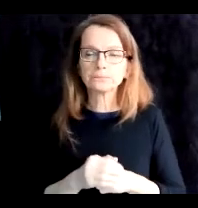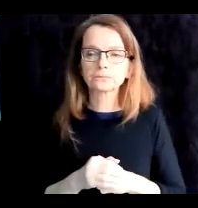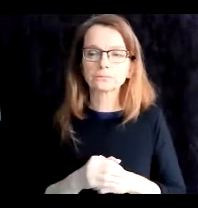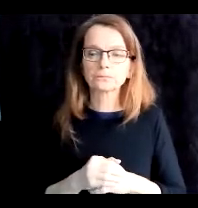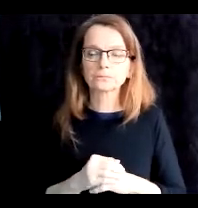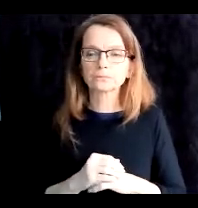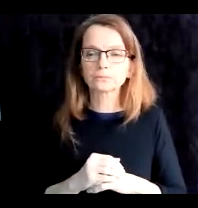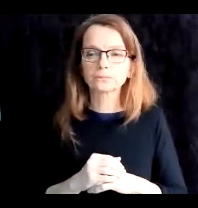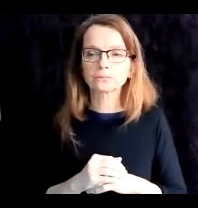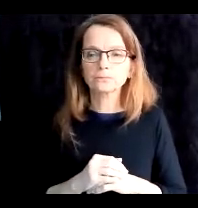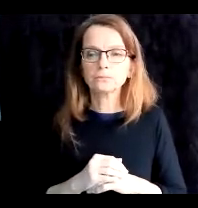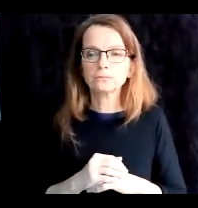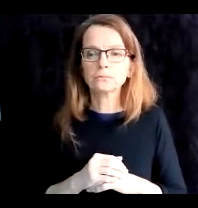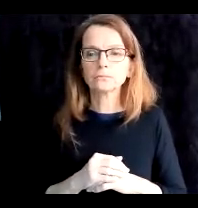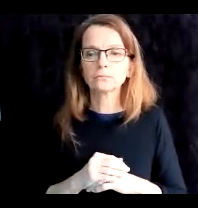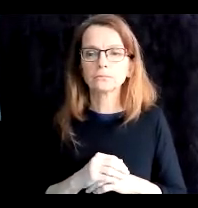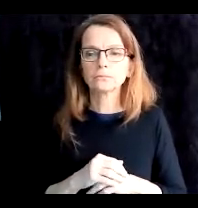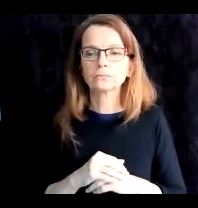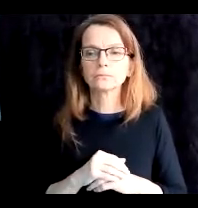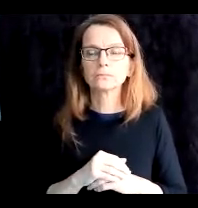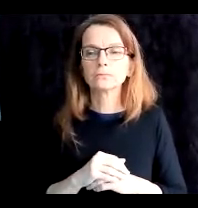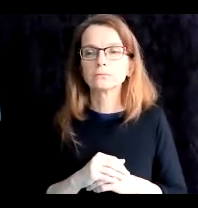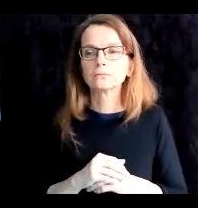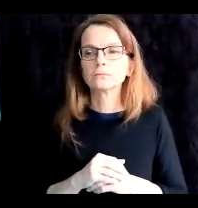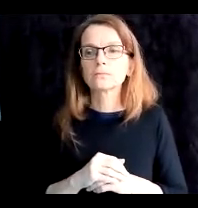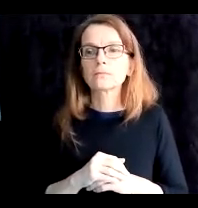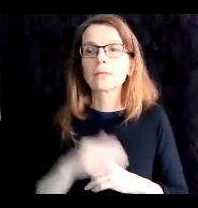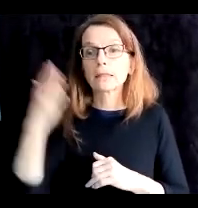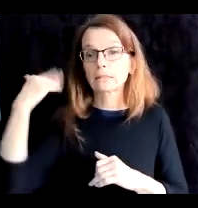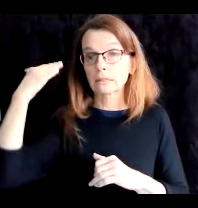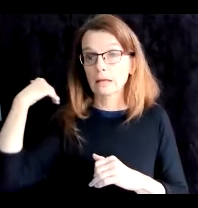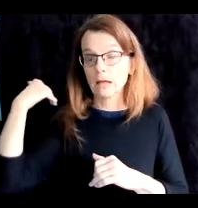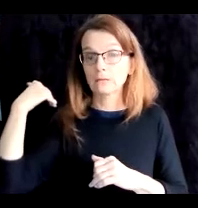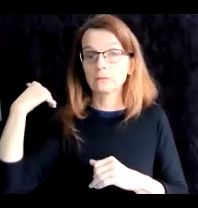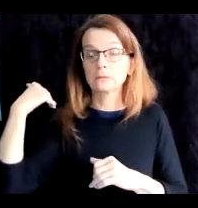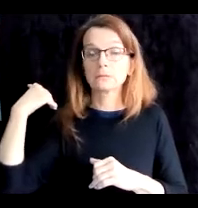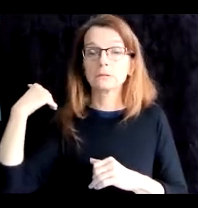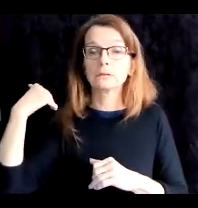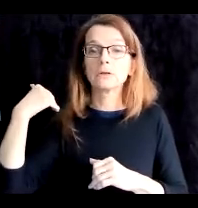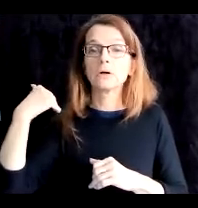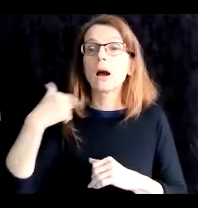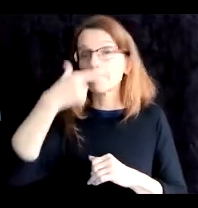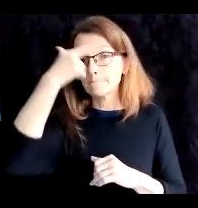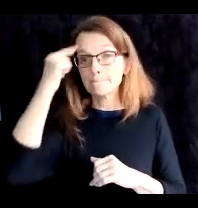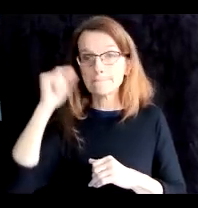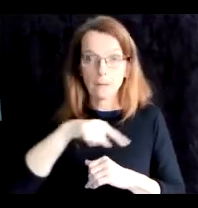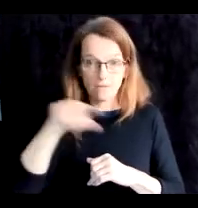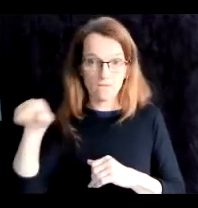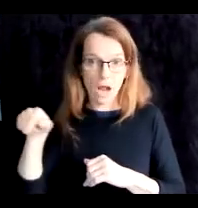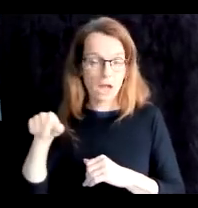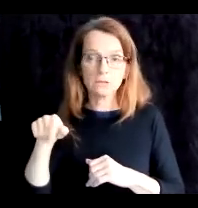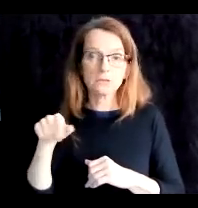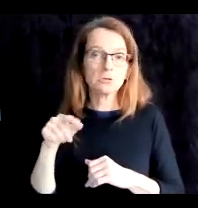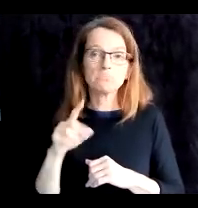was not under the control of its citizens, and the government was taking the loans one after the other with a